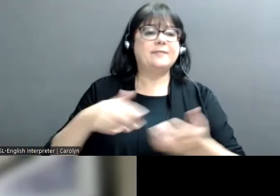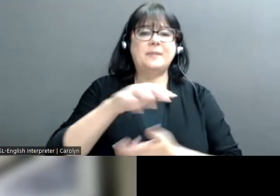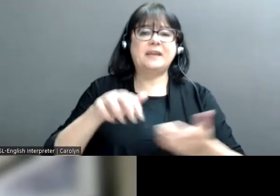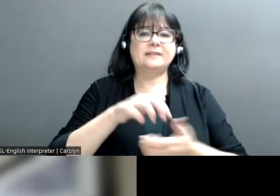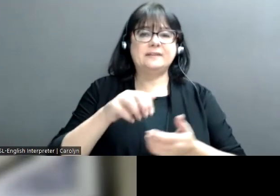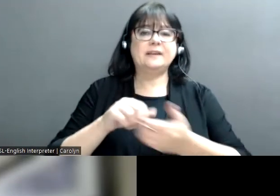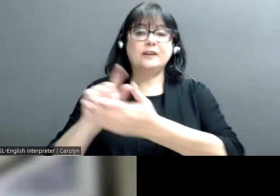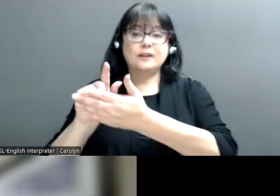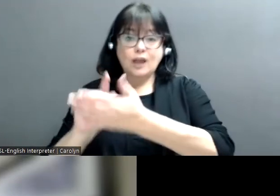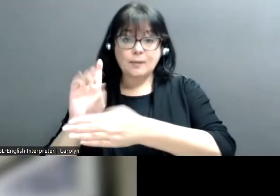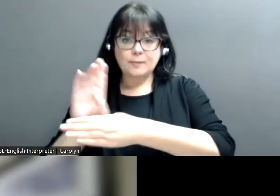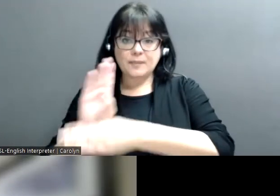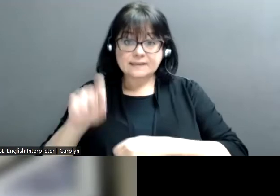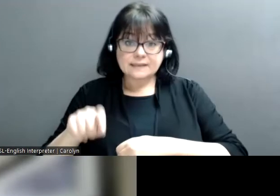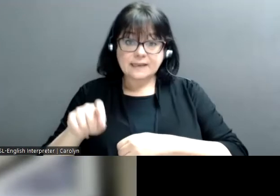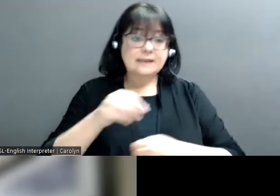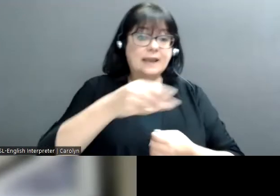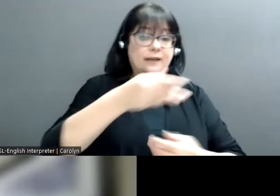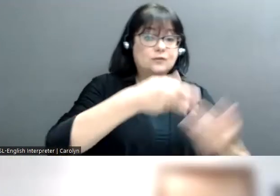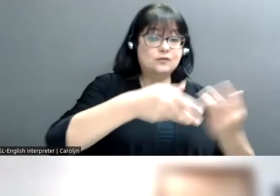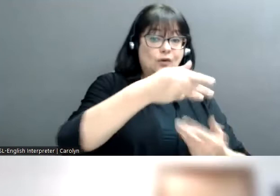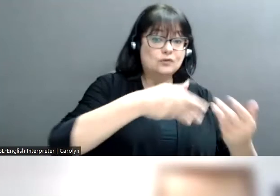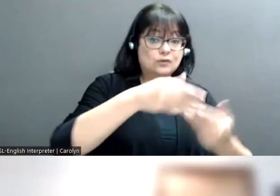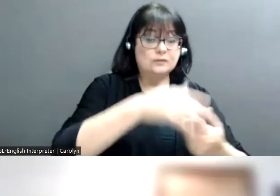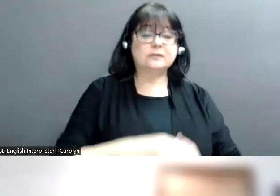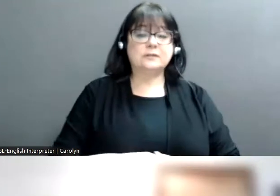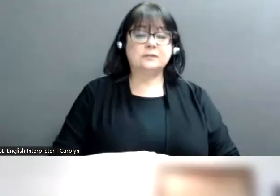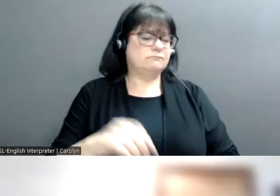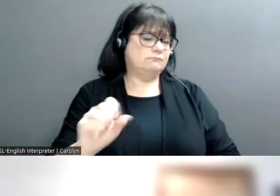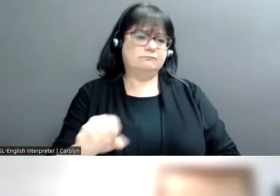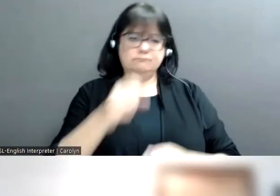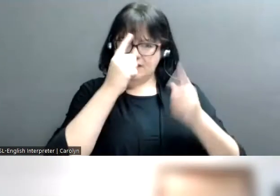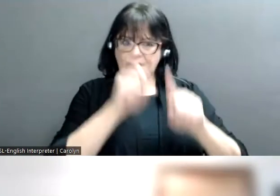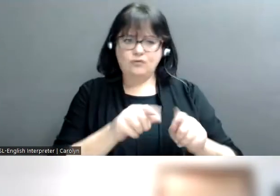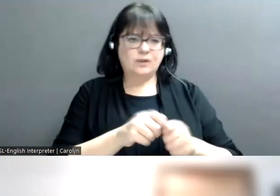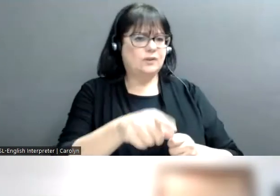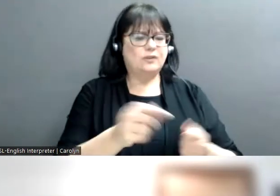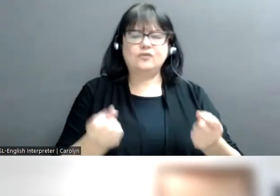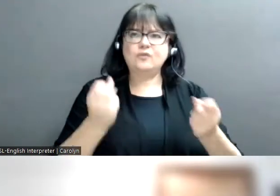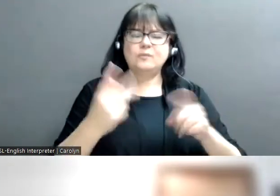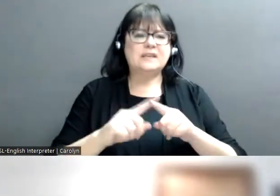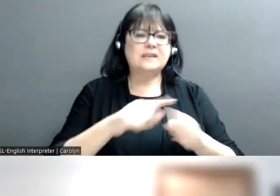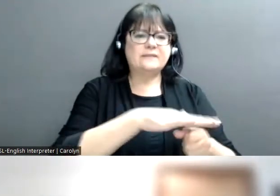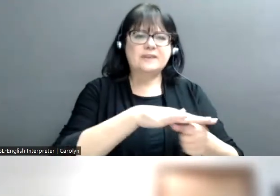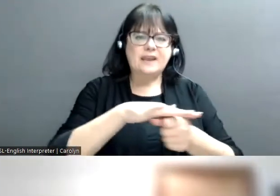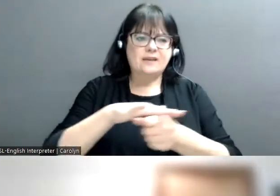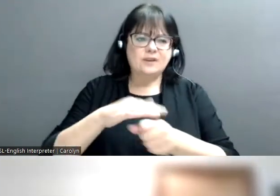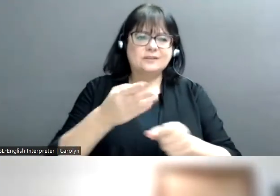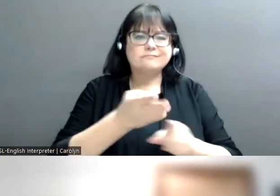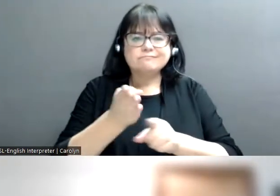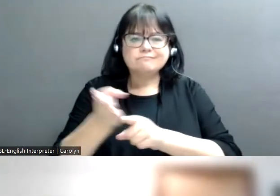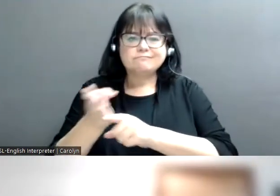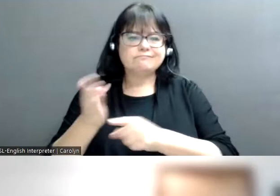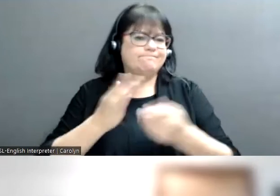absolutely agree with you. There are huge issues, these staff shortages in across so many sectors. And that does really